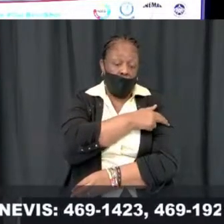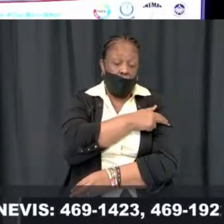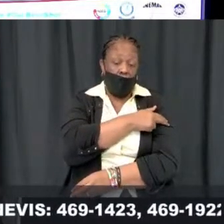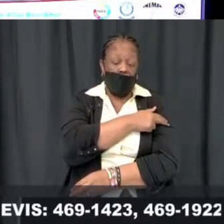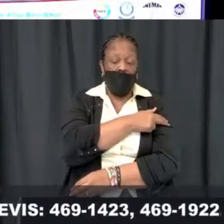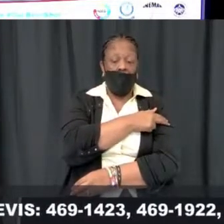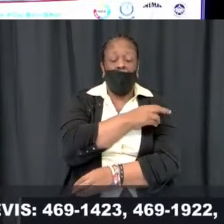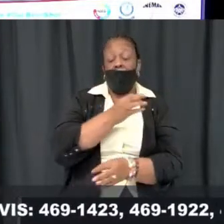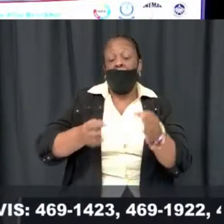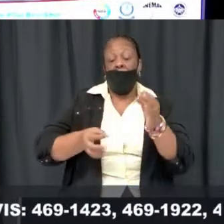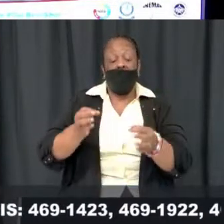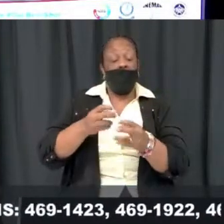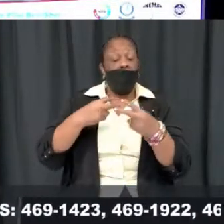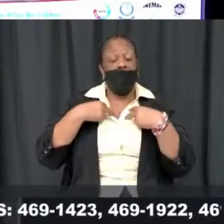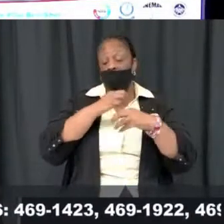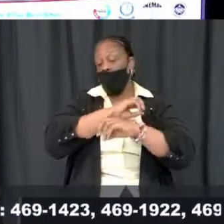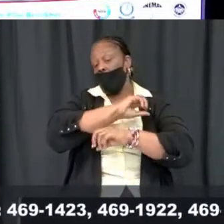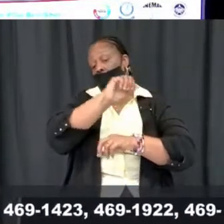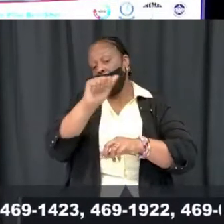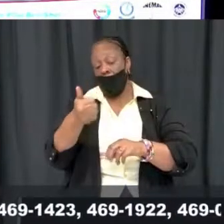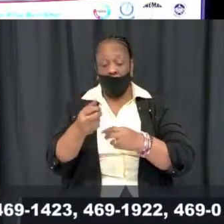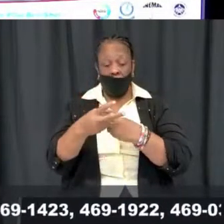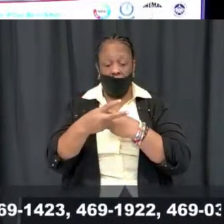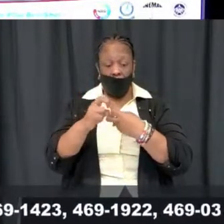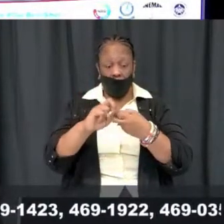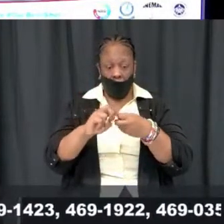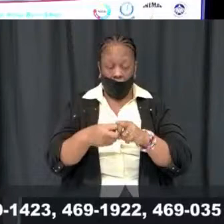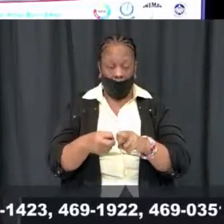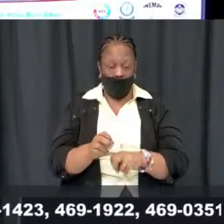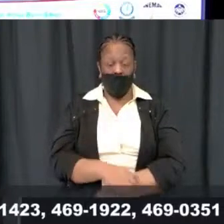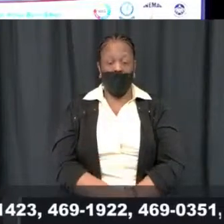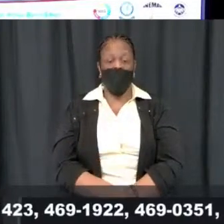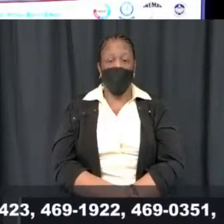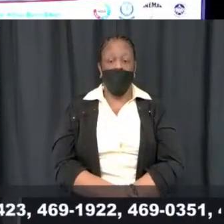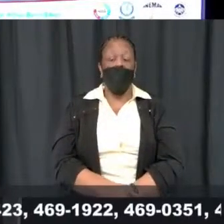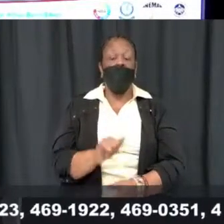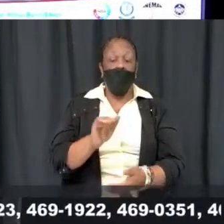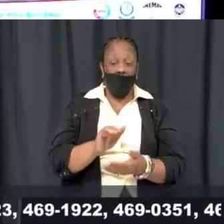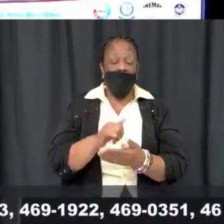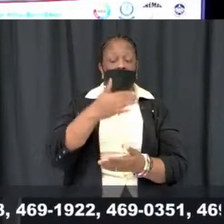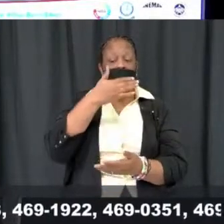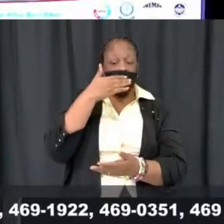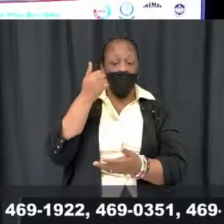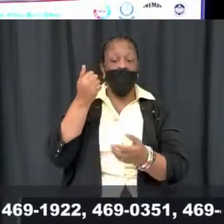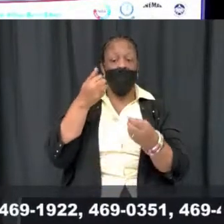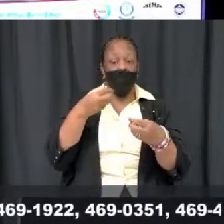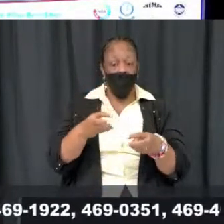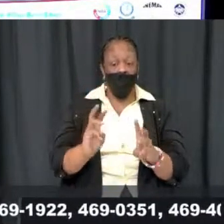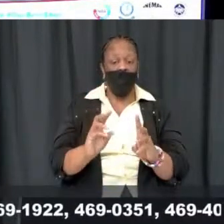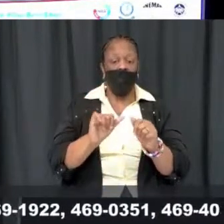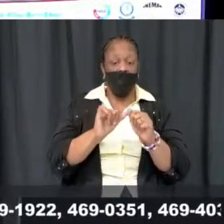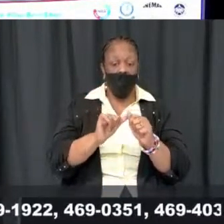other comorbidities, it is your best chance of staying alive.